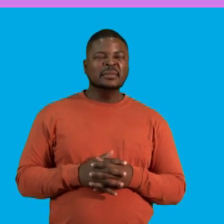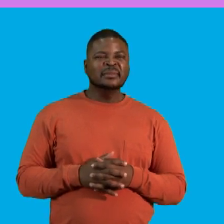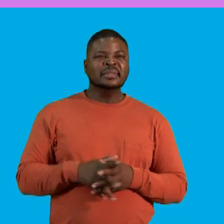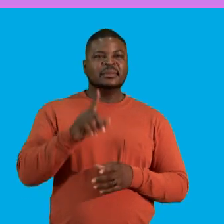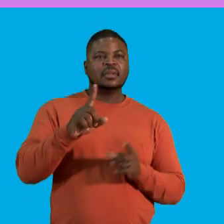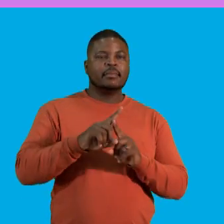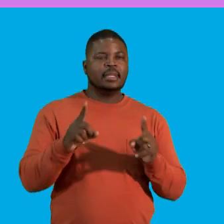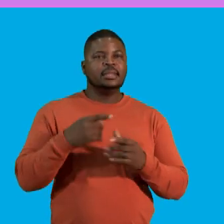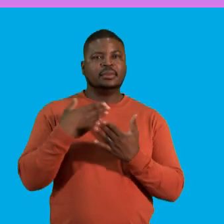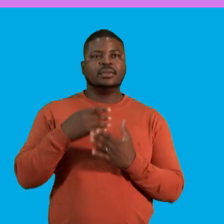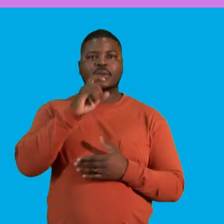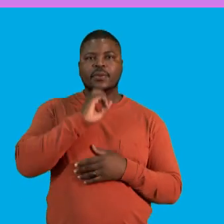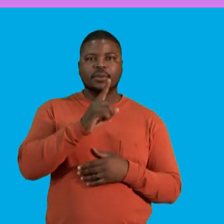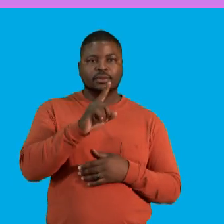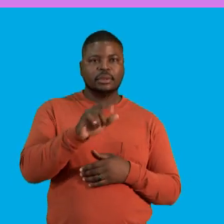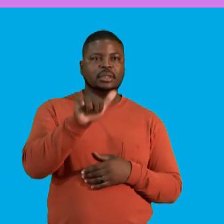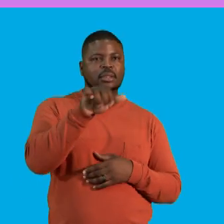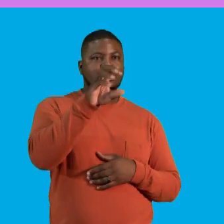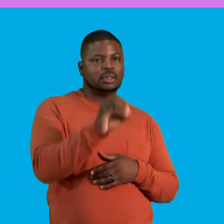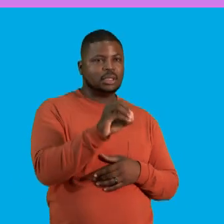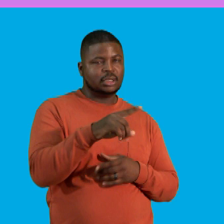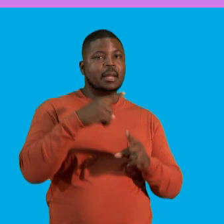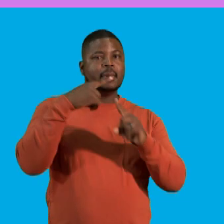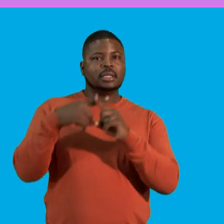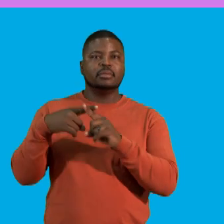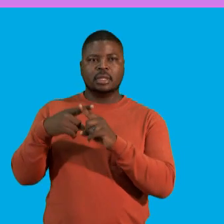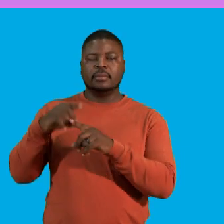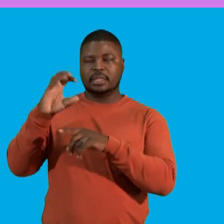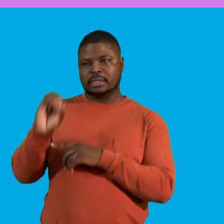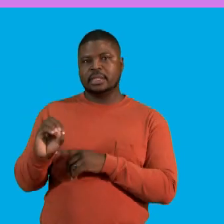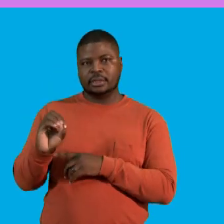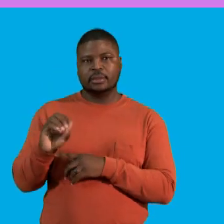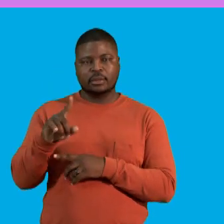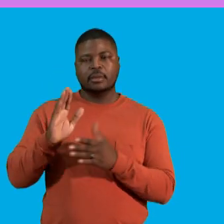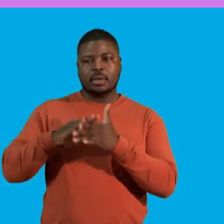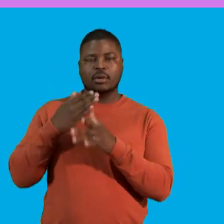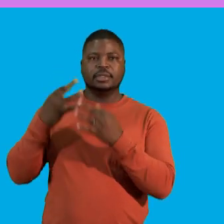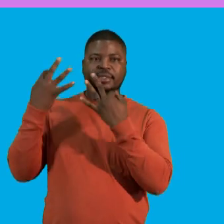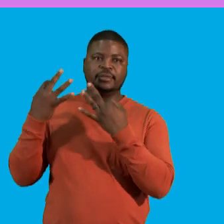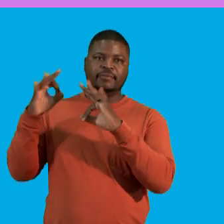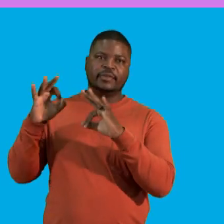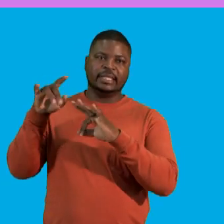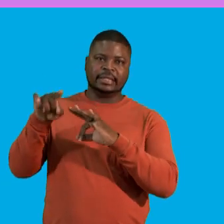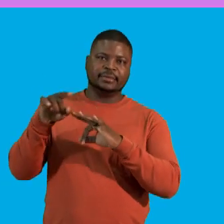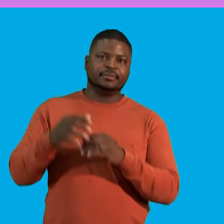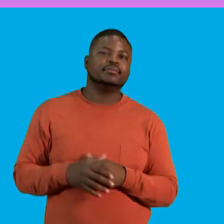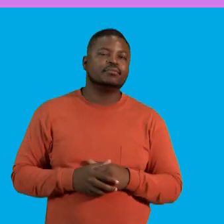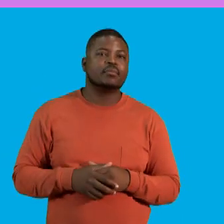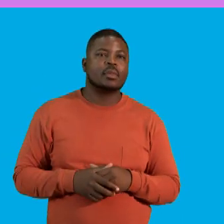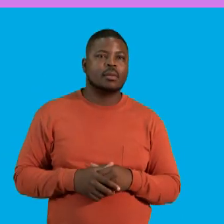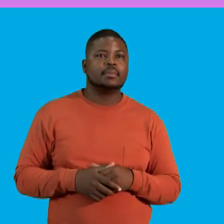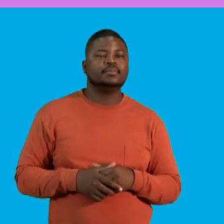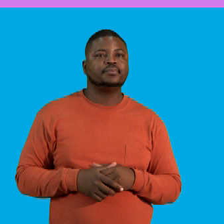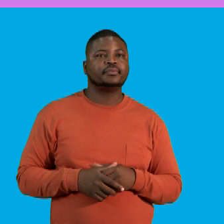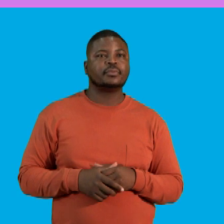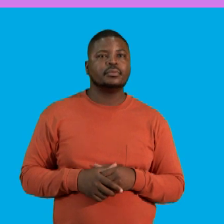rands, but it's 60 kilowatts per hour multiplied by 0 because it is free. Then